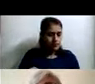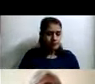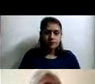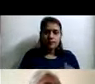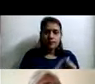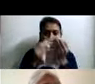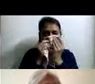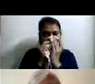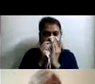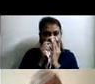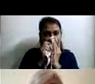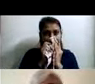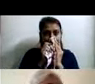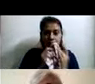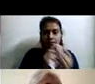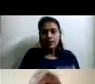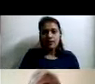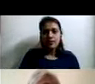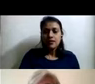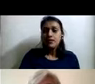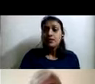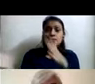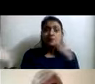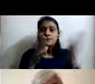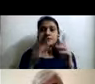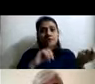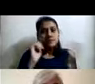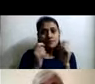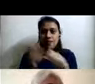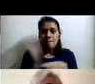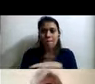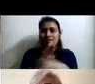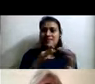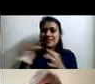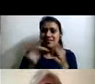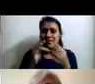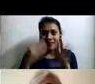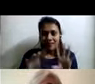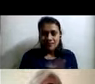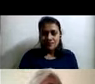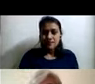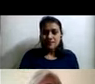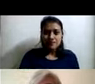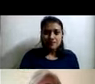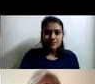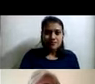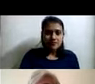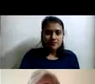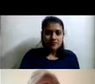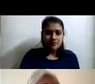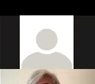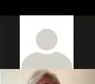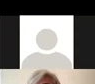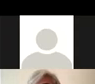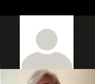And as climate change, and you were just talking about climate change in the previous section, as climate change intensifies, these connectivities are going to be